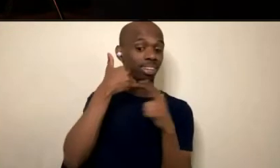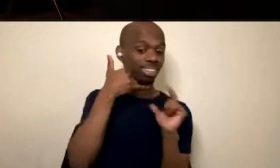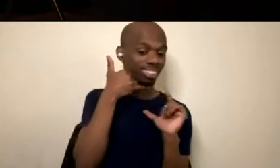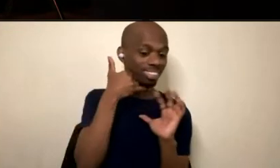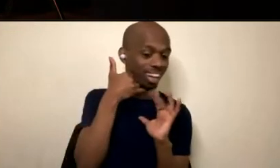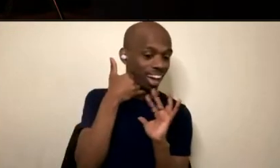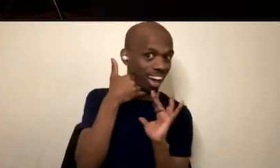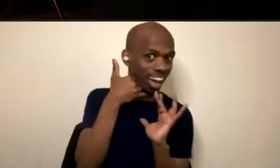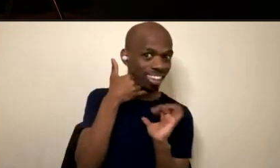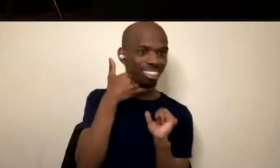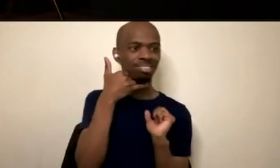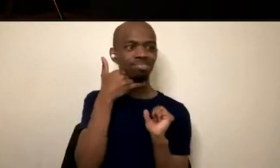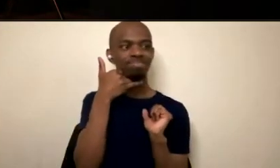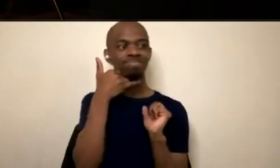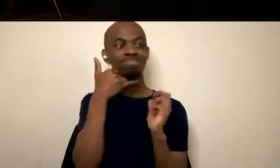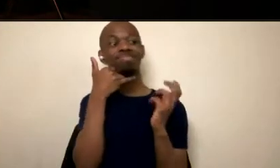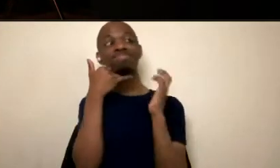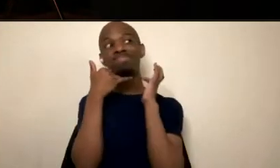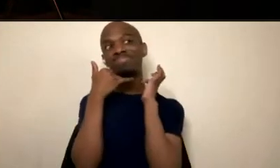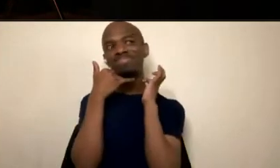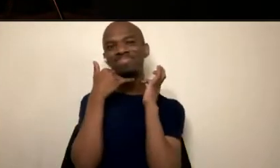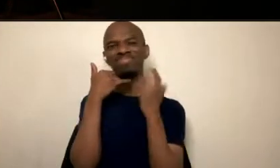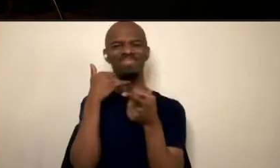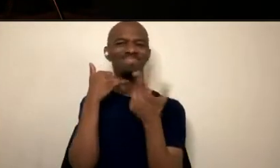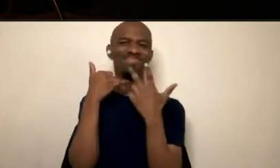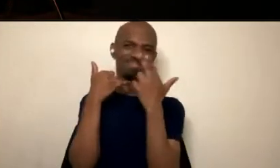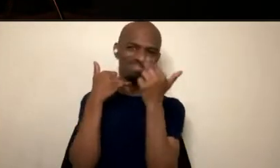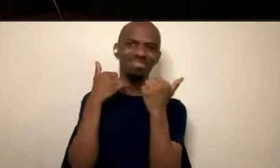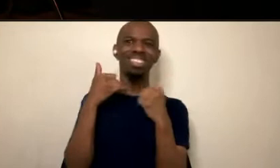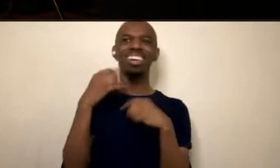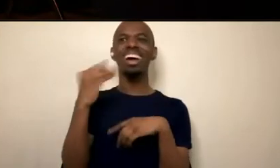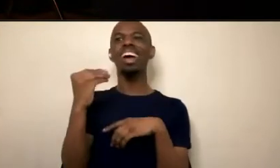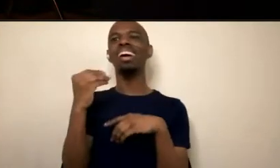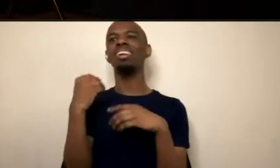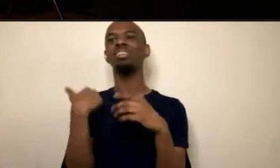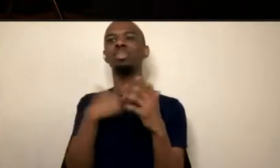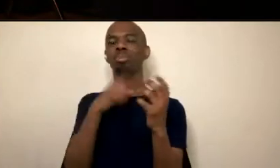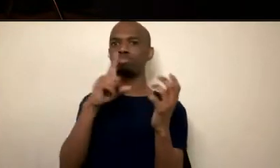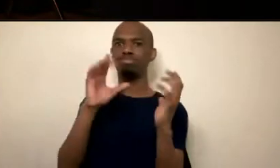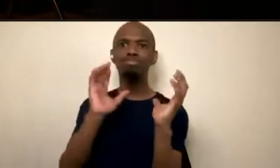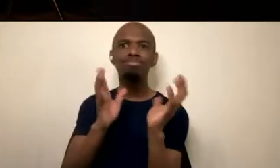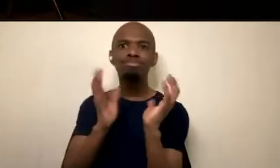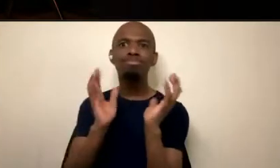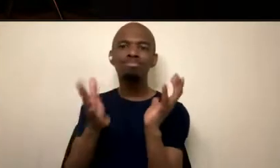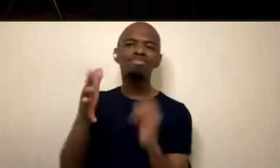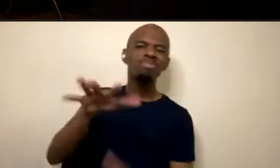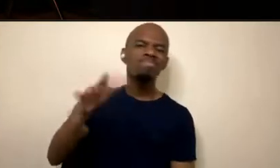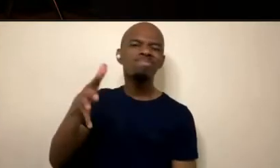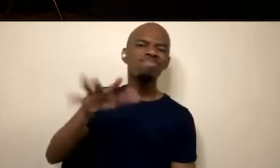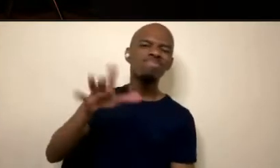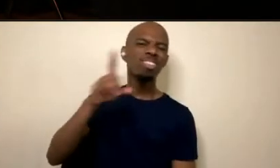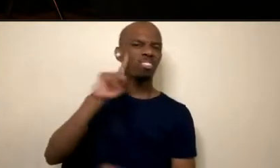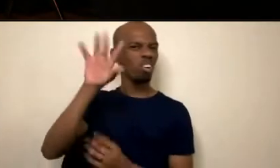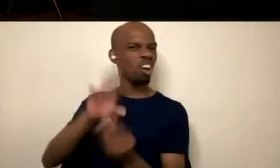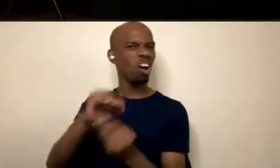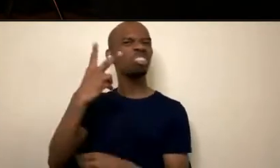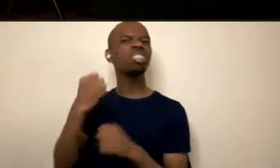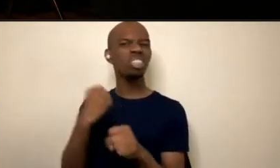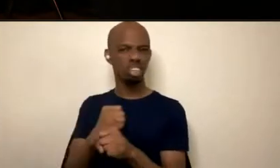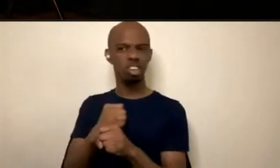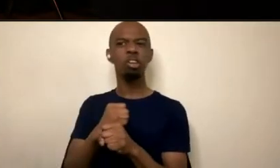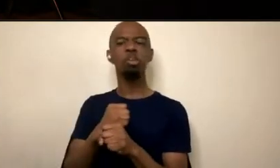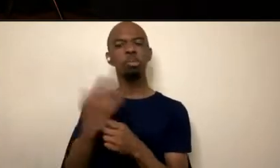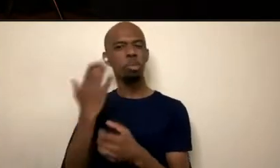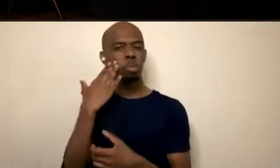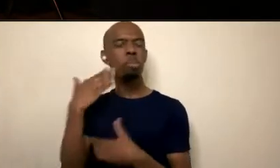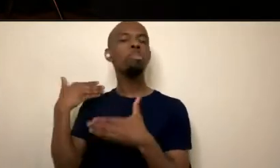And we talked off and on for 2 years. And then the MF is gone because